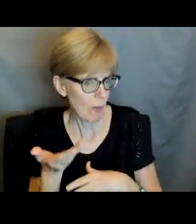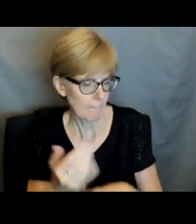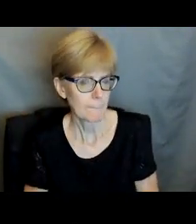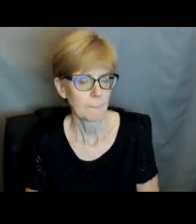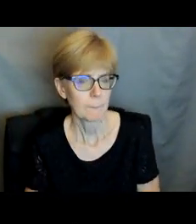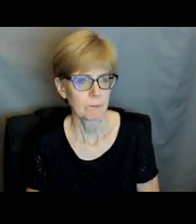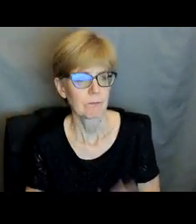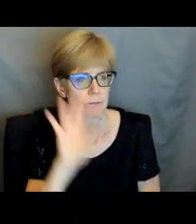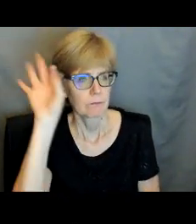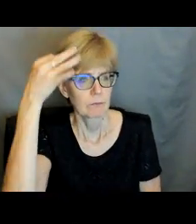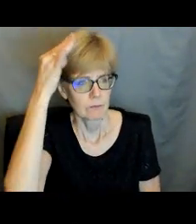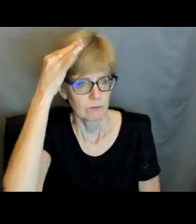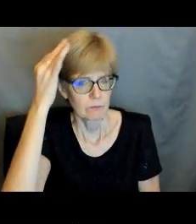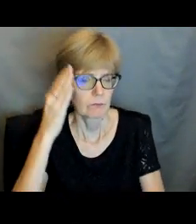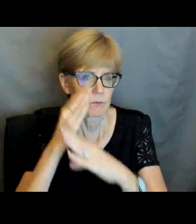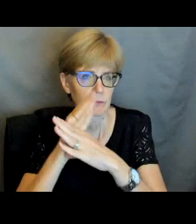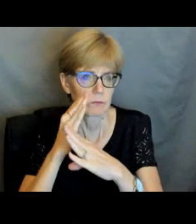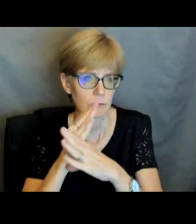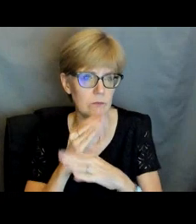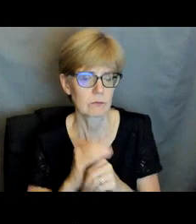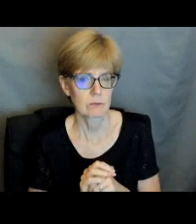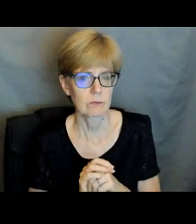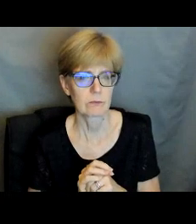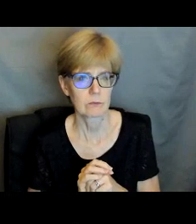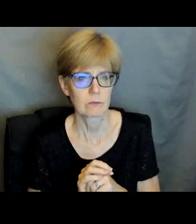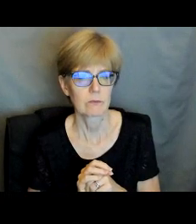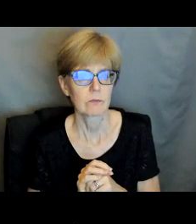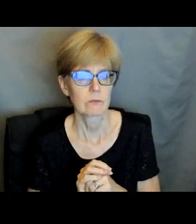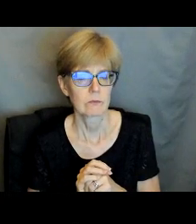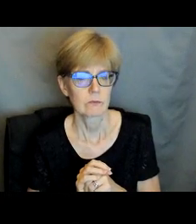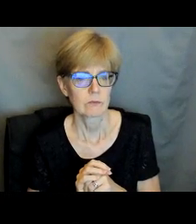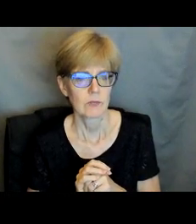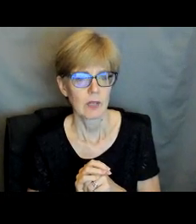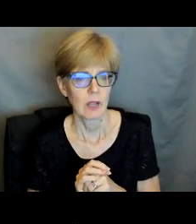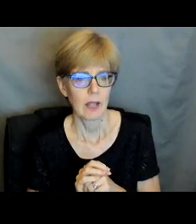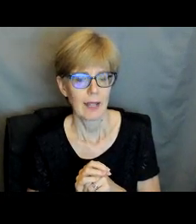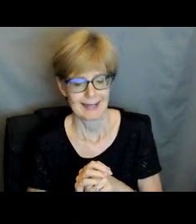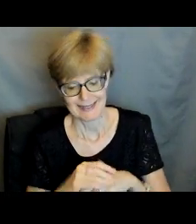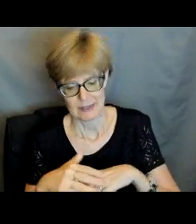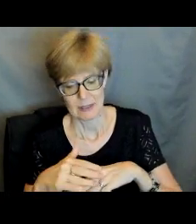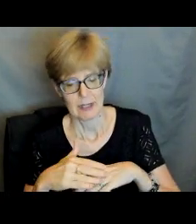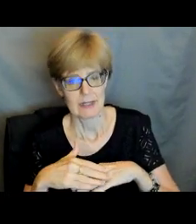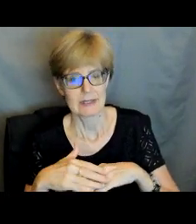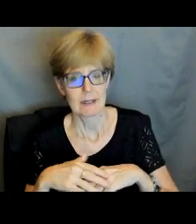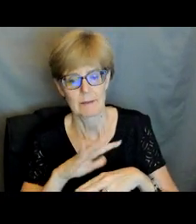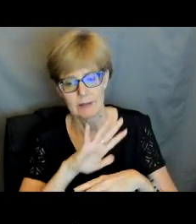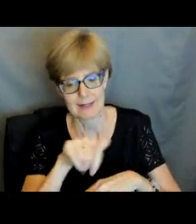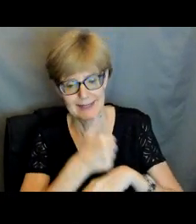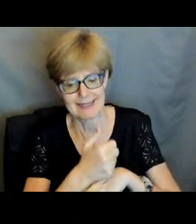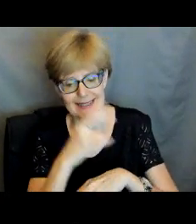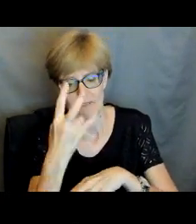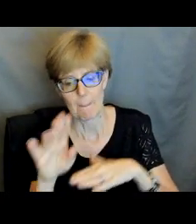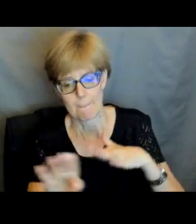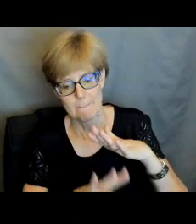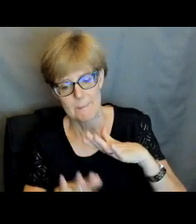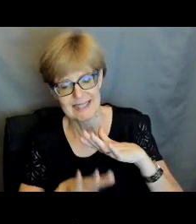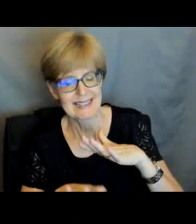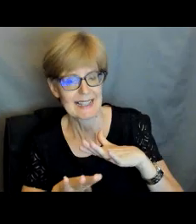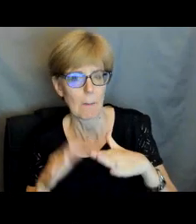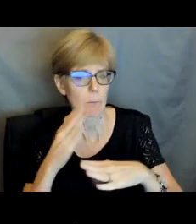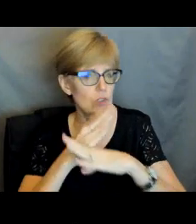federal protections form the basis and the floor, the 7 basic protected classes. We add a few more at the